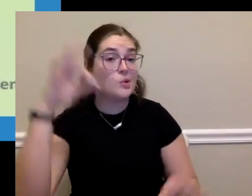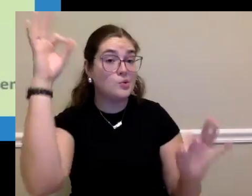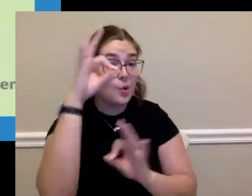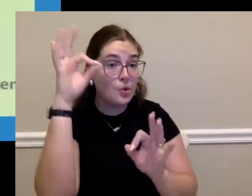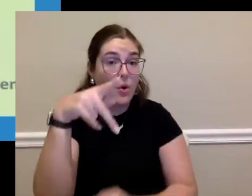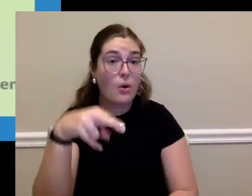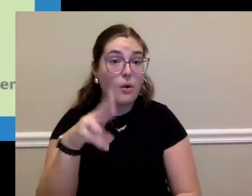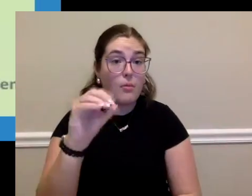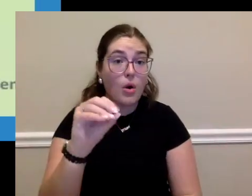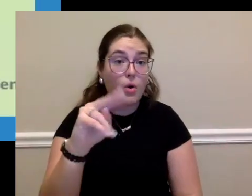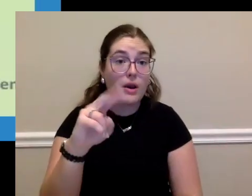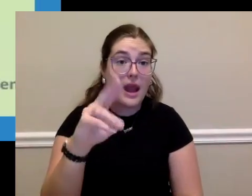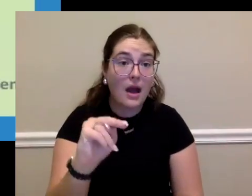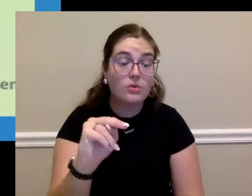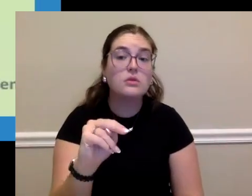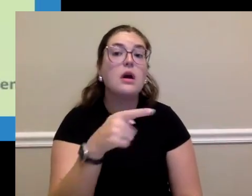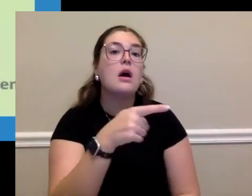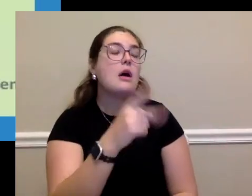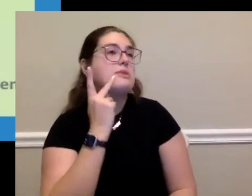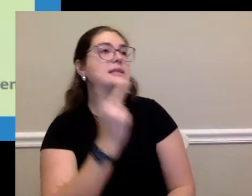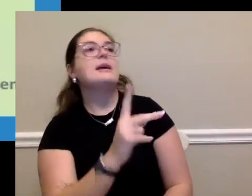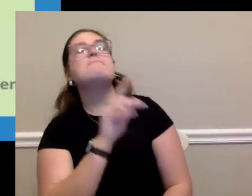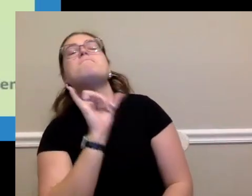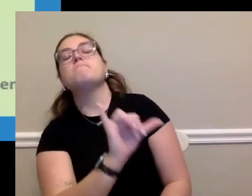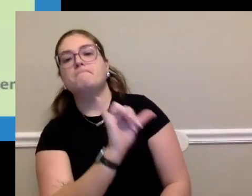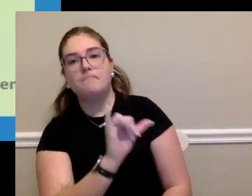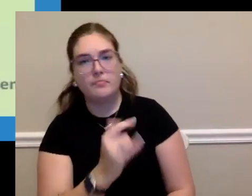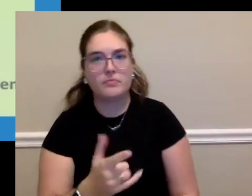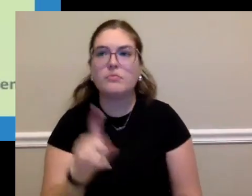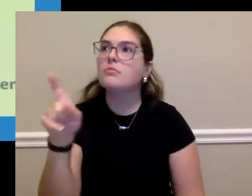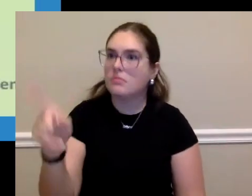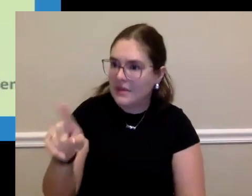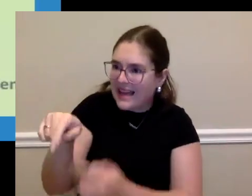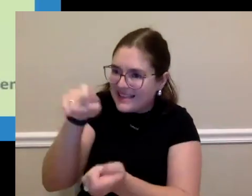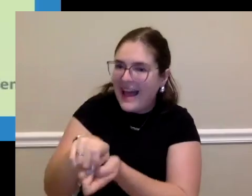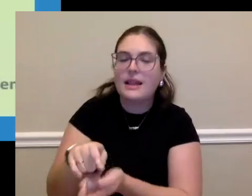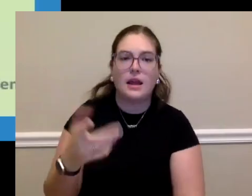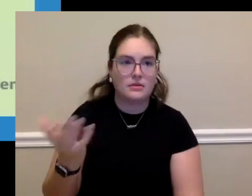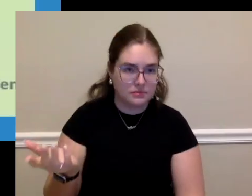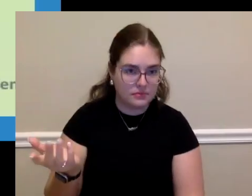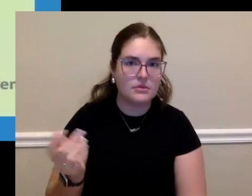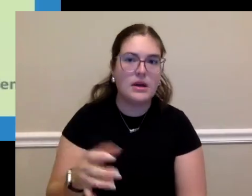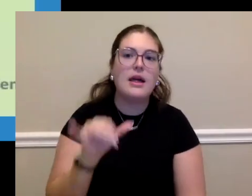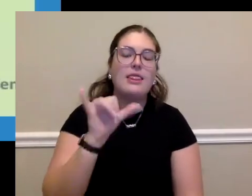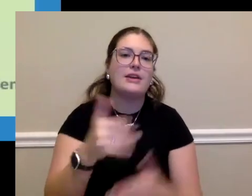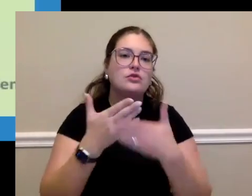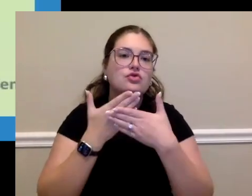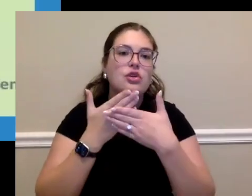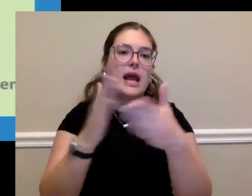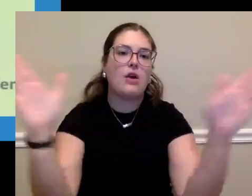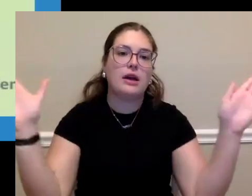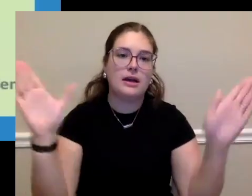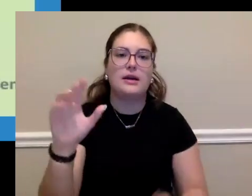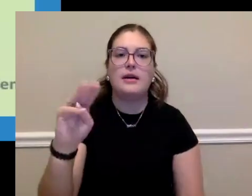when the doctor comes, then we see either one. Okay, very good. Exactly, exactly. And that's what we call the generic masculine, which is